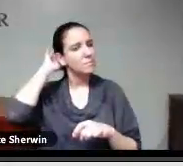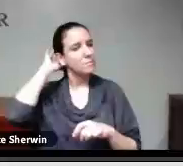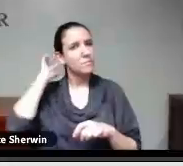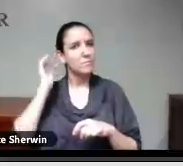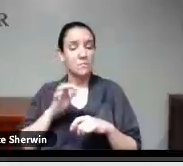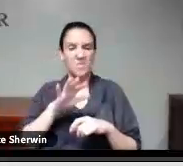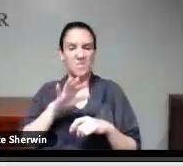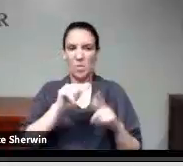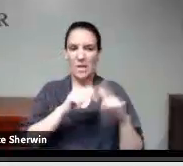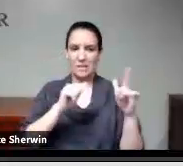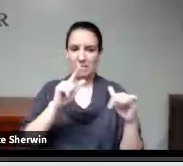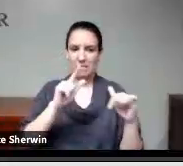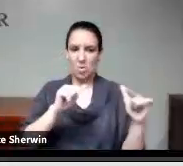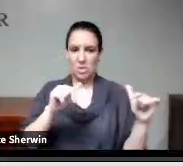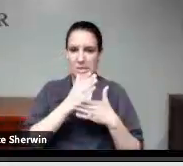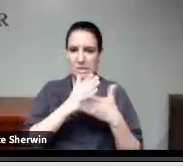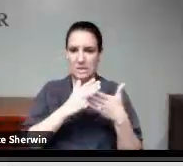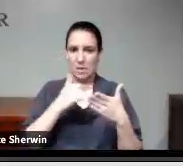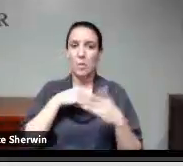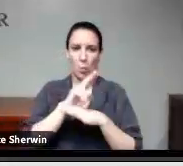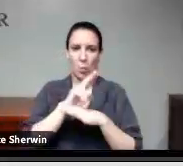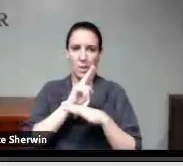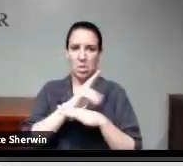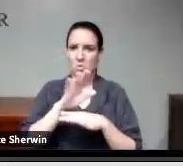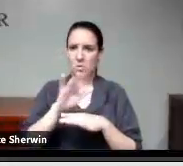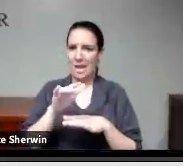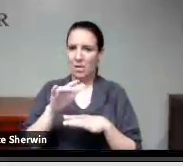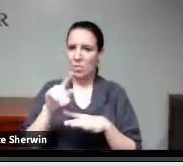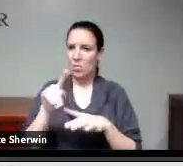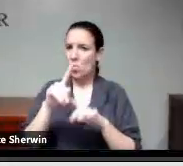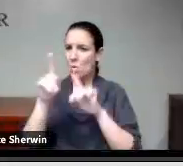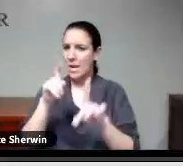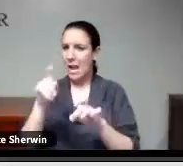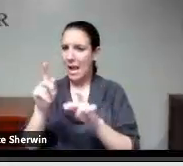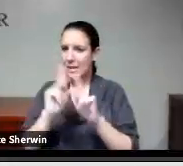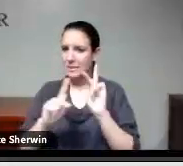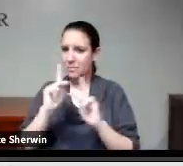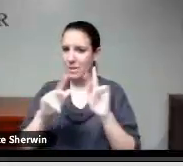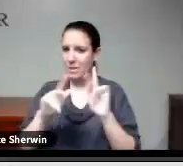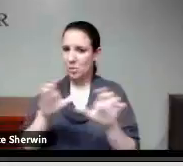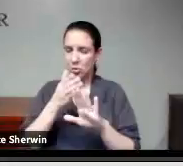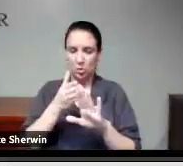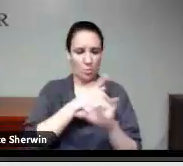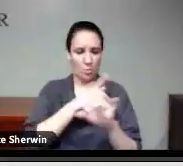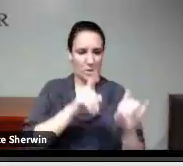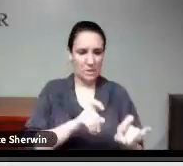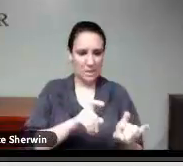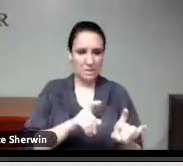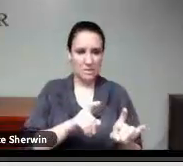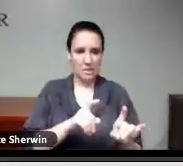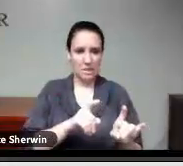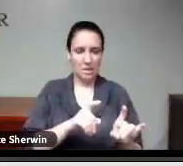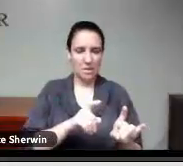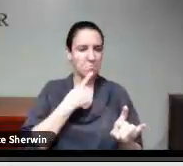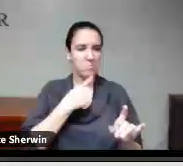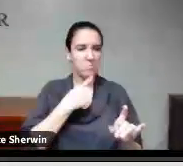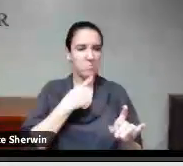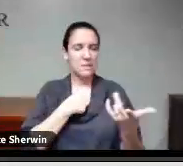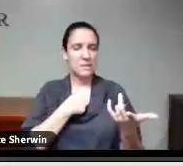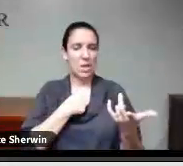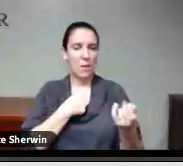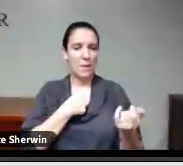that we're a part of, we use this, right, where we ask people to do some pre-testing. Tell us a little bit about how